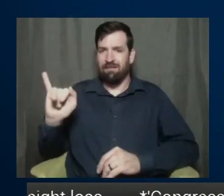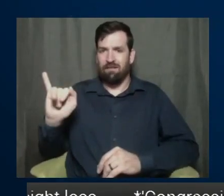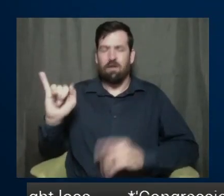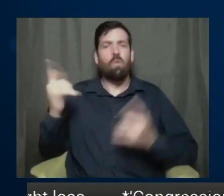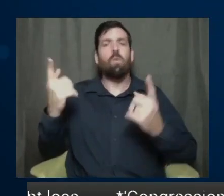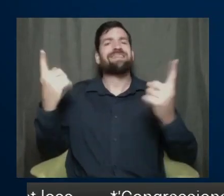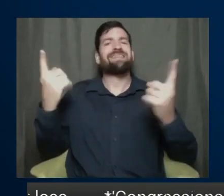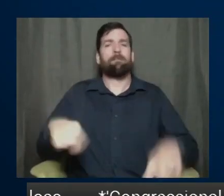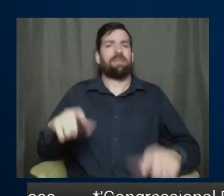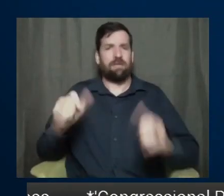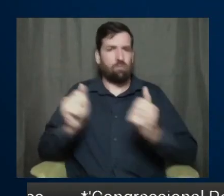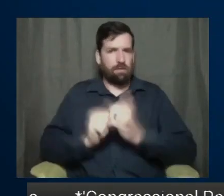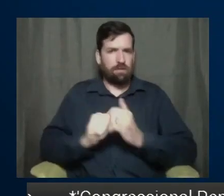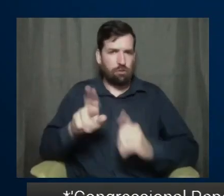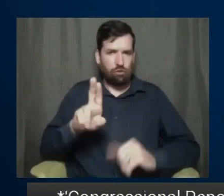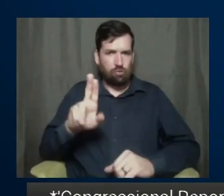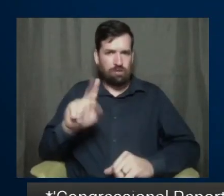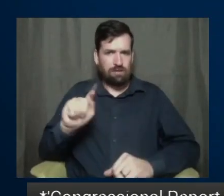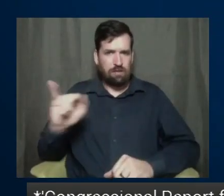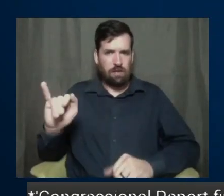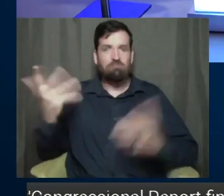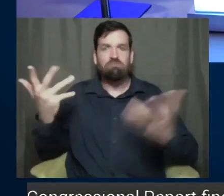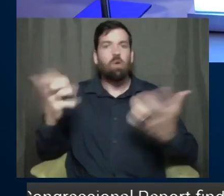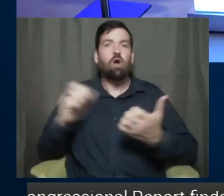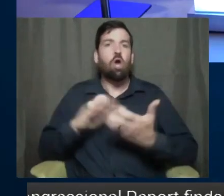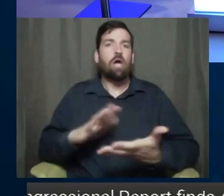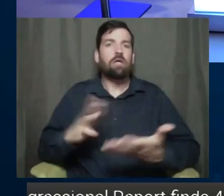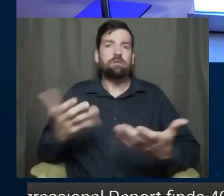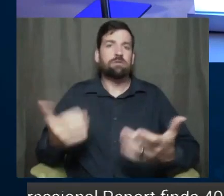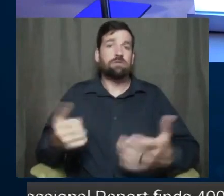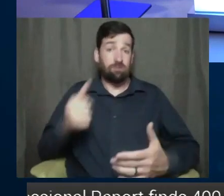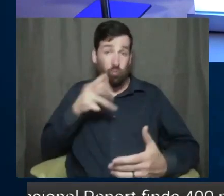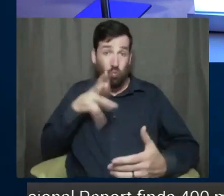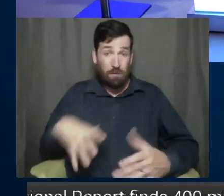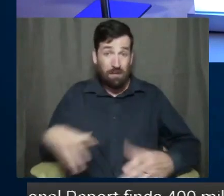UTI? What causes them, and are women more apt to get them?